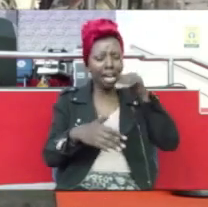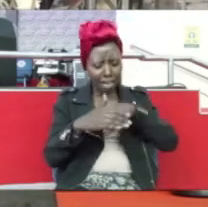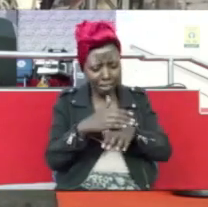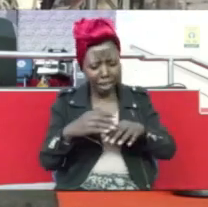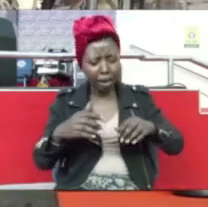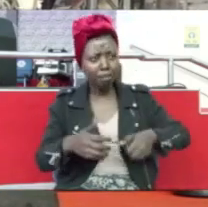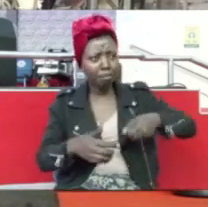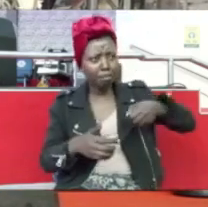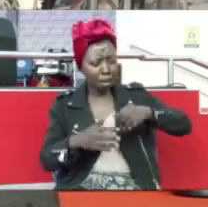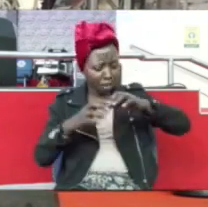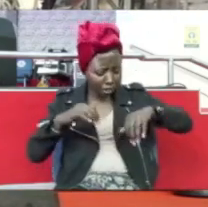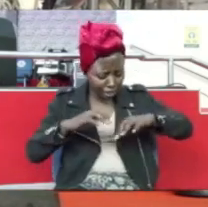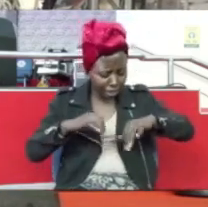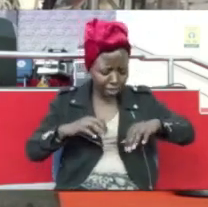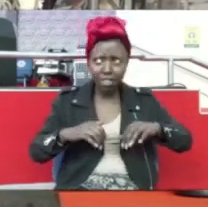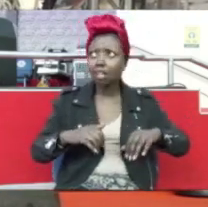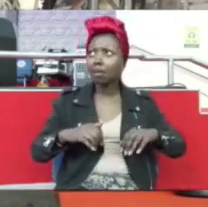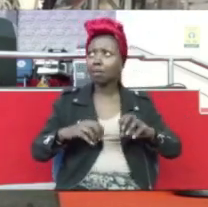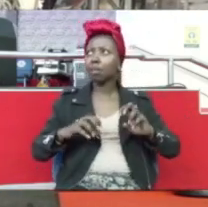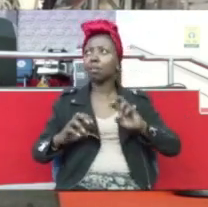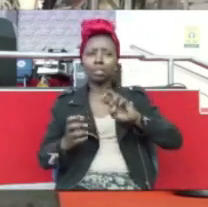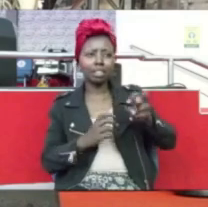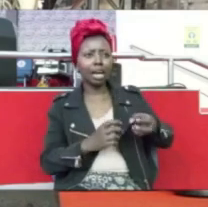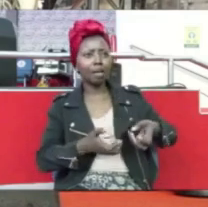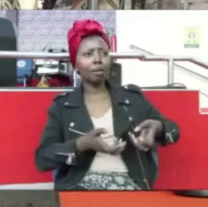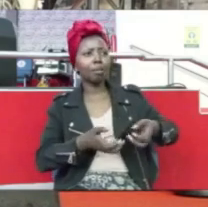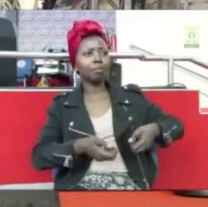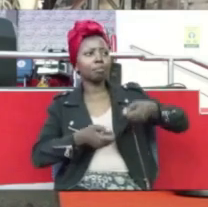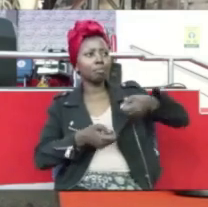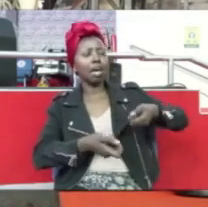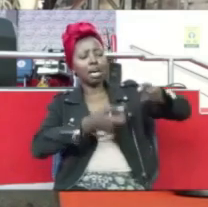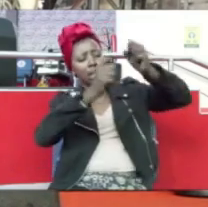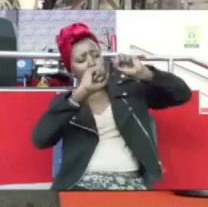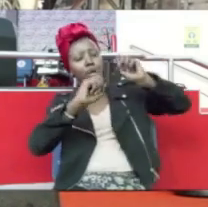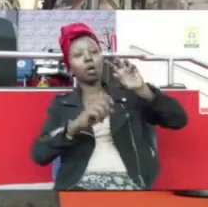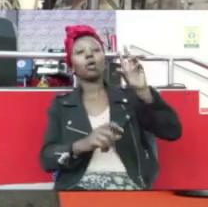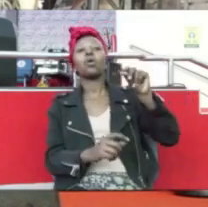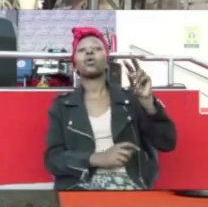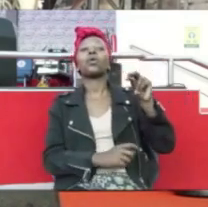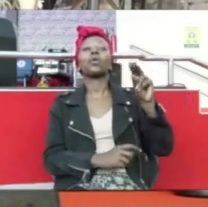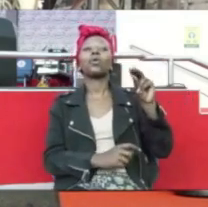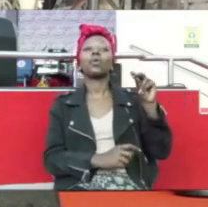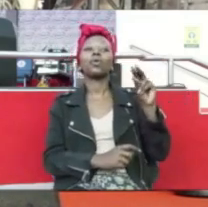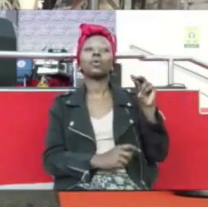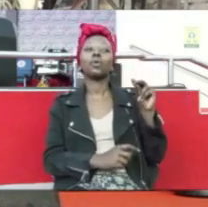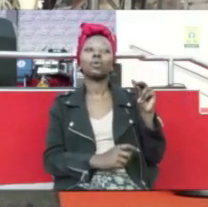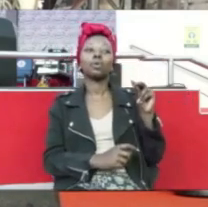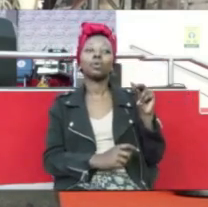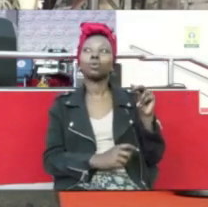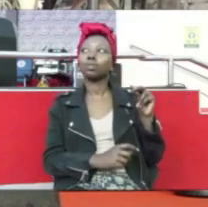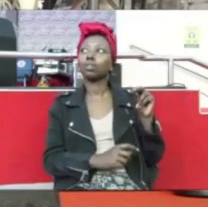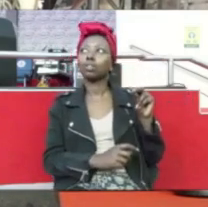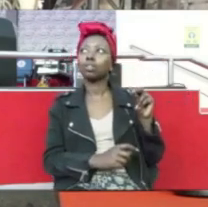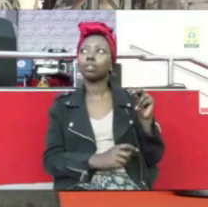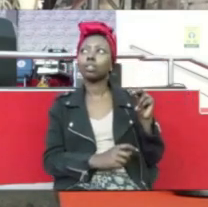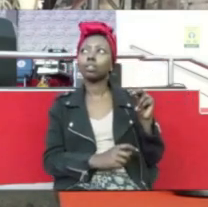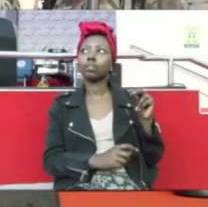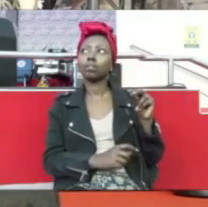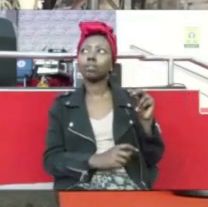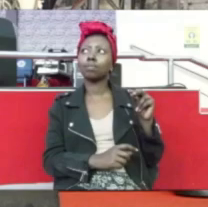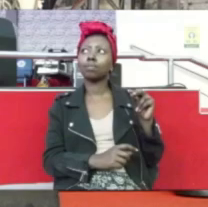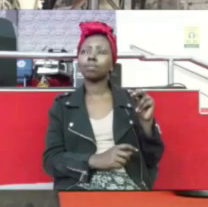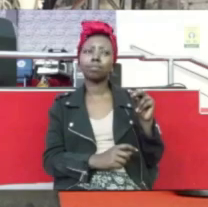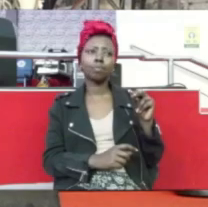kitu, then they now turn the bag upside down. Apana. Wamama wanaingia kwenye mikoba yao, wanatoa kila kitu. It is something you